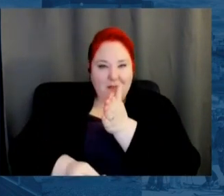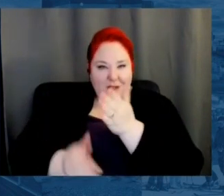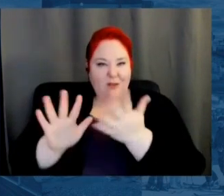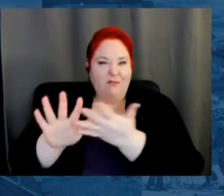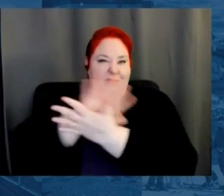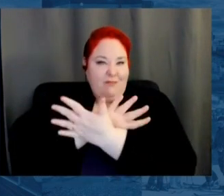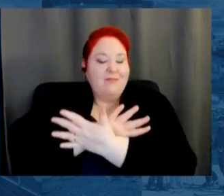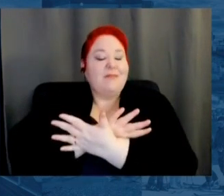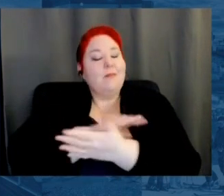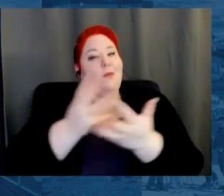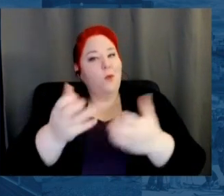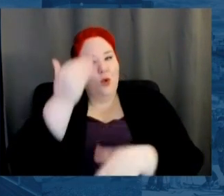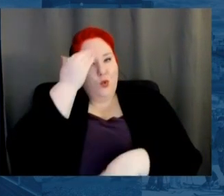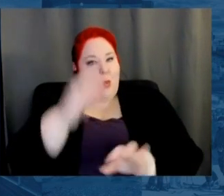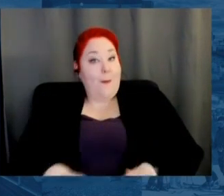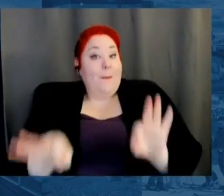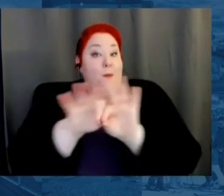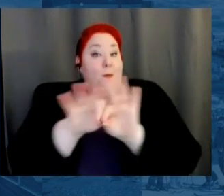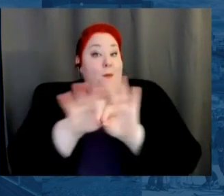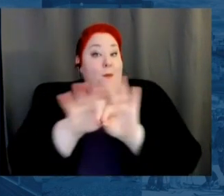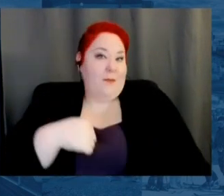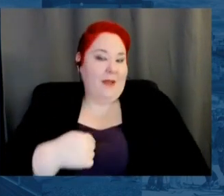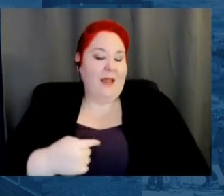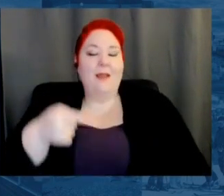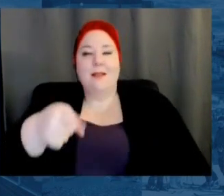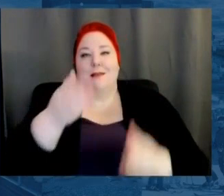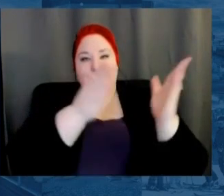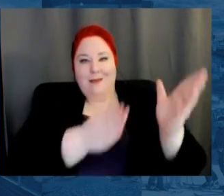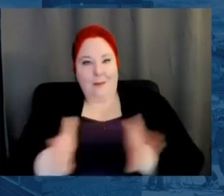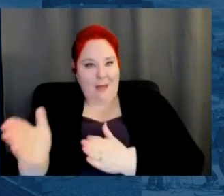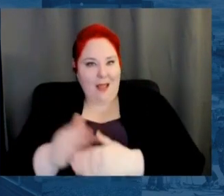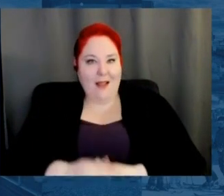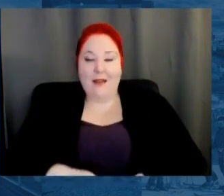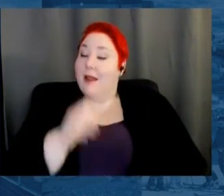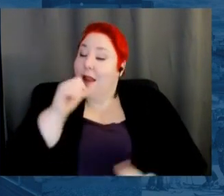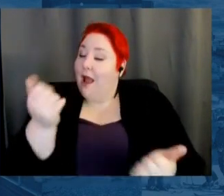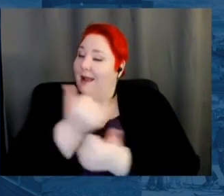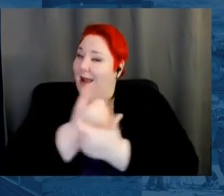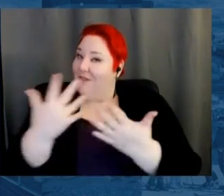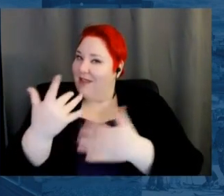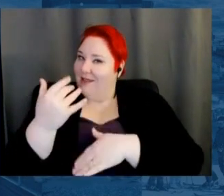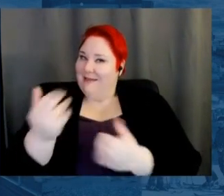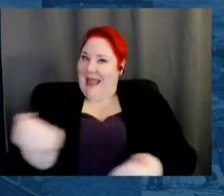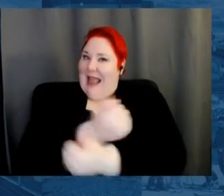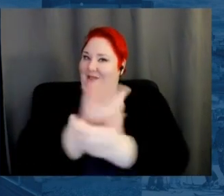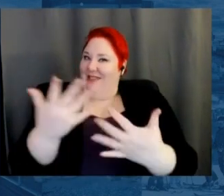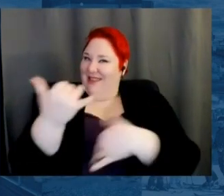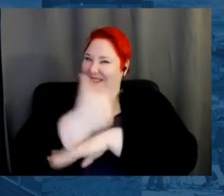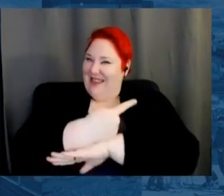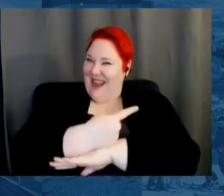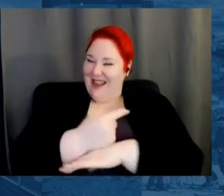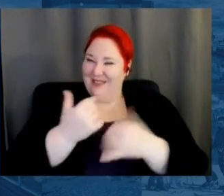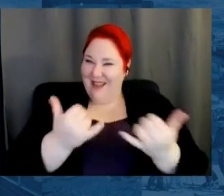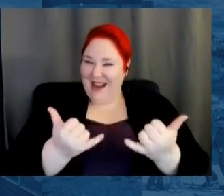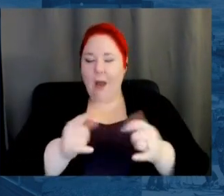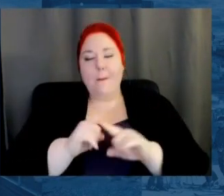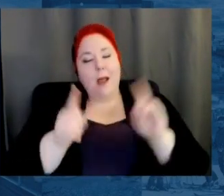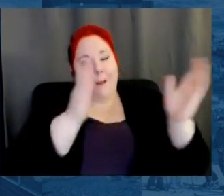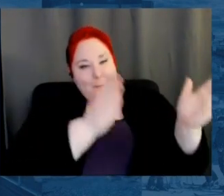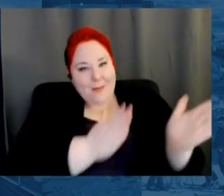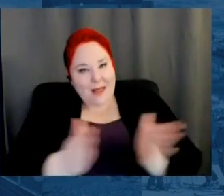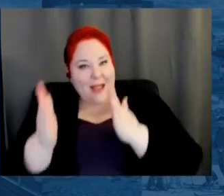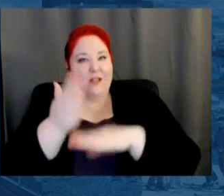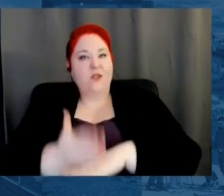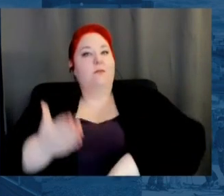me. This is a plan, and this is not everything today, but it is a plan to just really just improve the quality of life